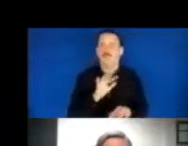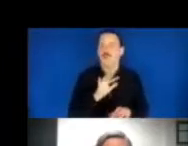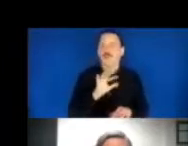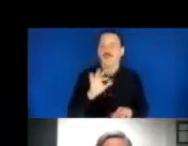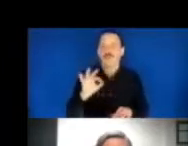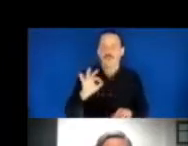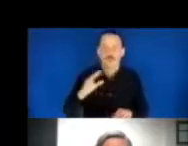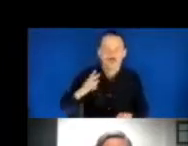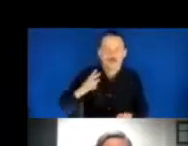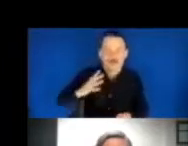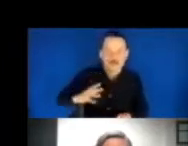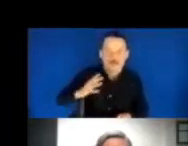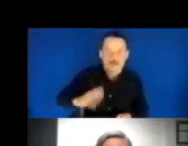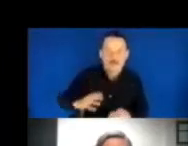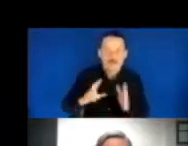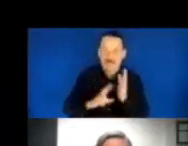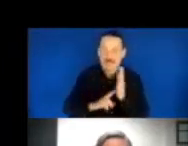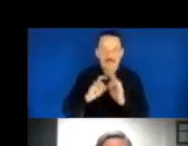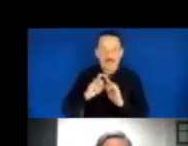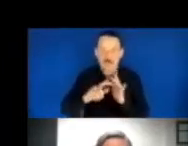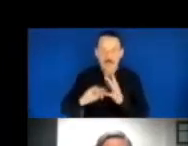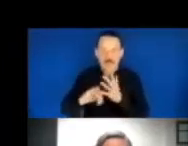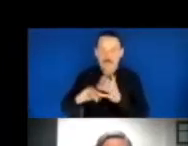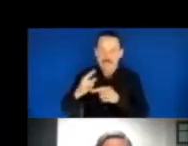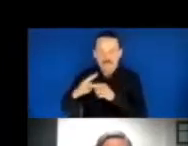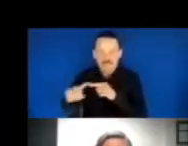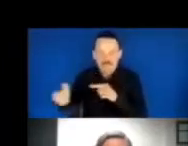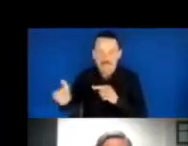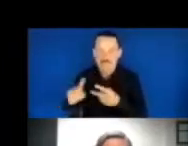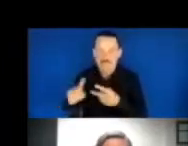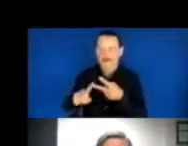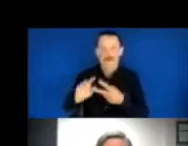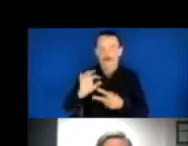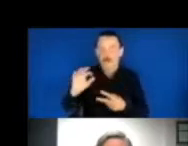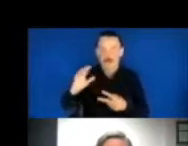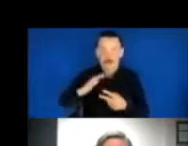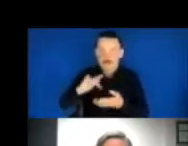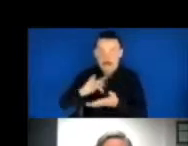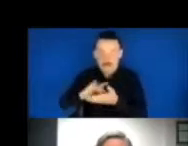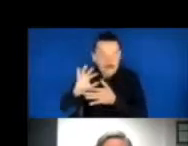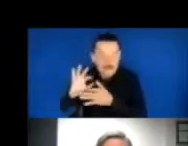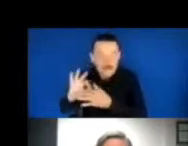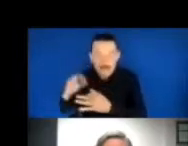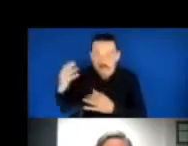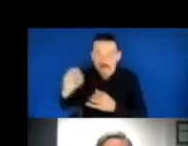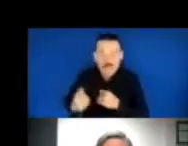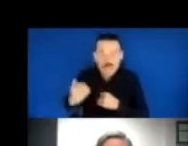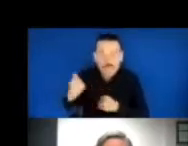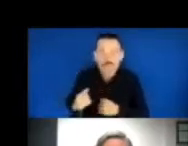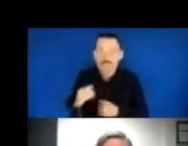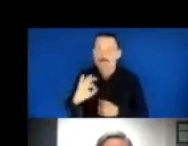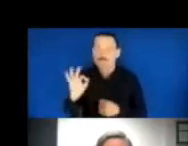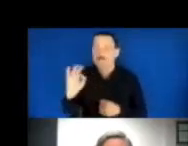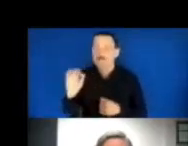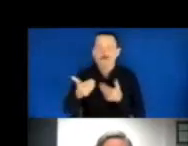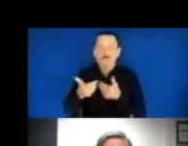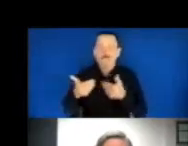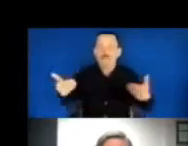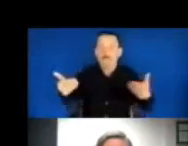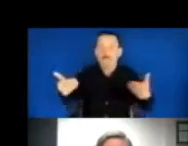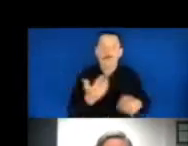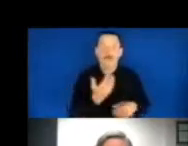been approved by the NDIS or to be on Centrelink payment or anything like that. It's just whether you have a